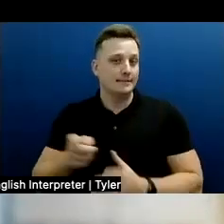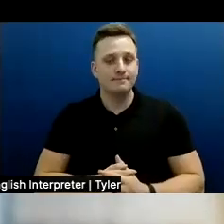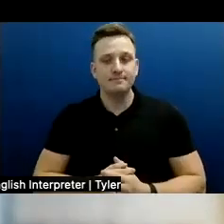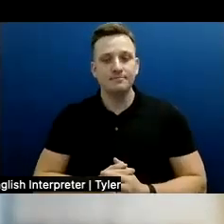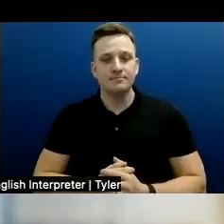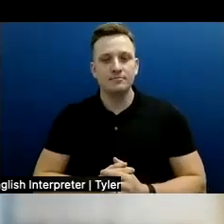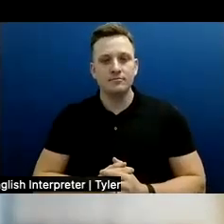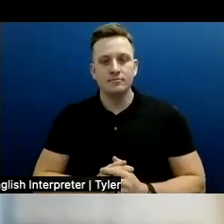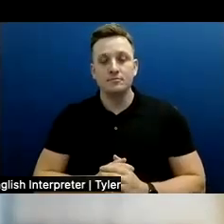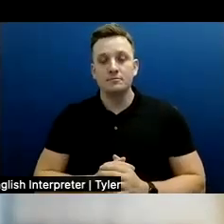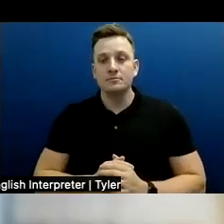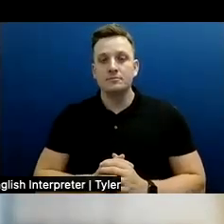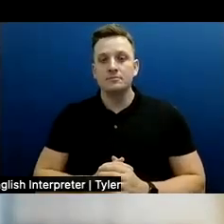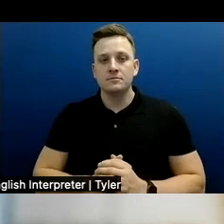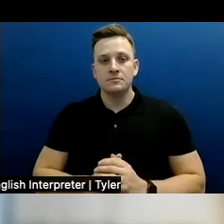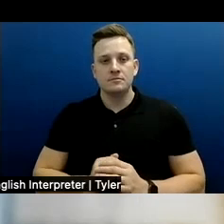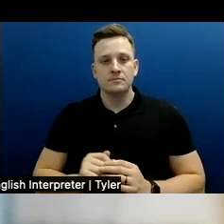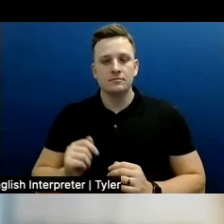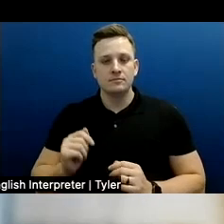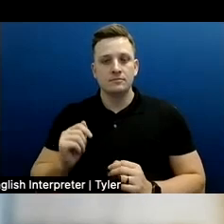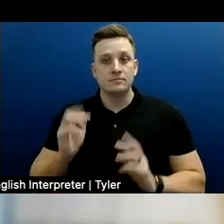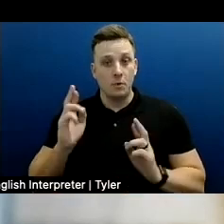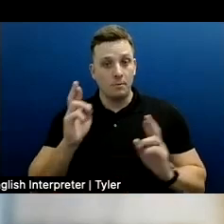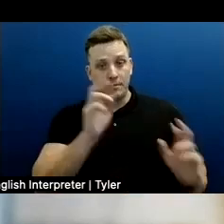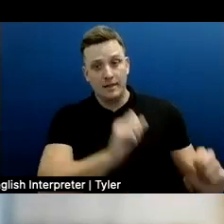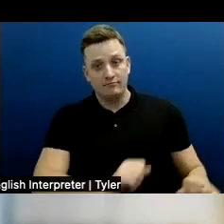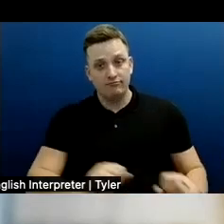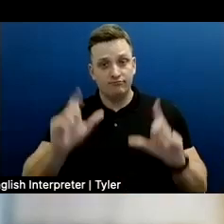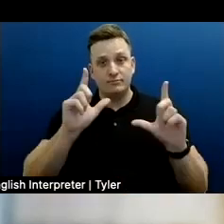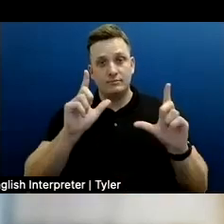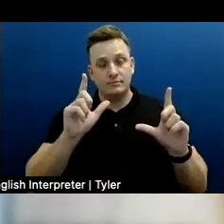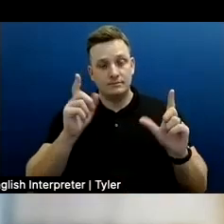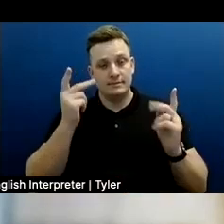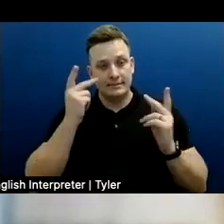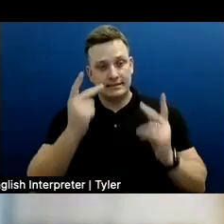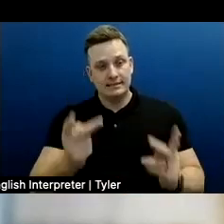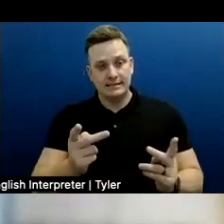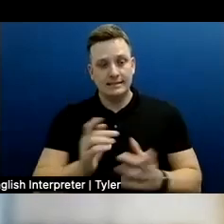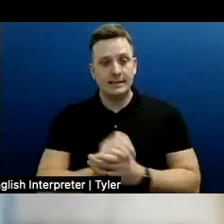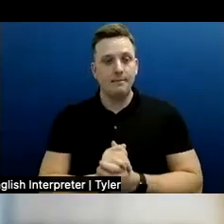So hopefully that is now shared from the current slide.